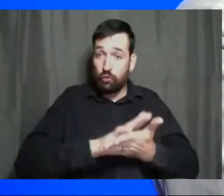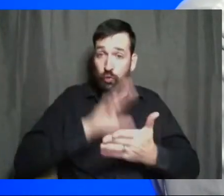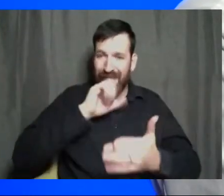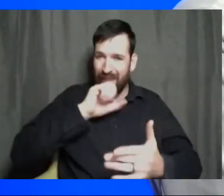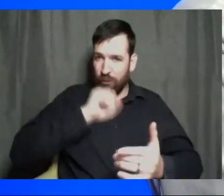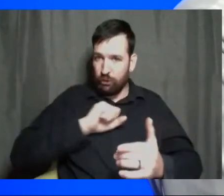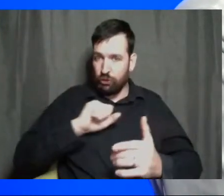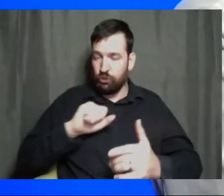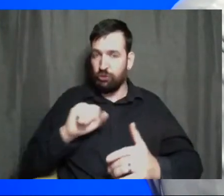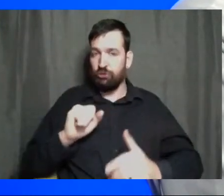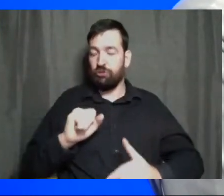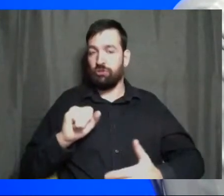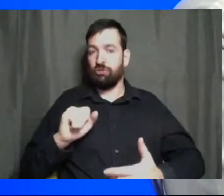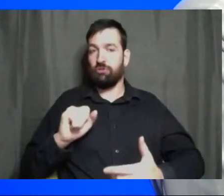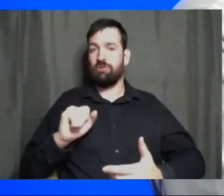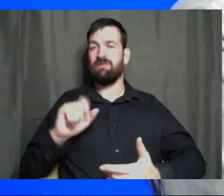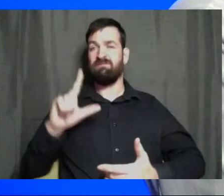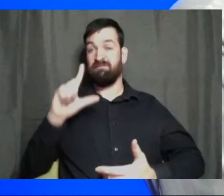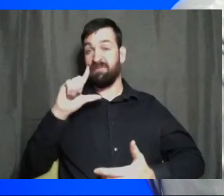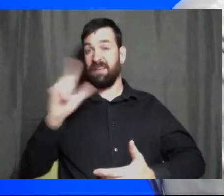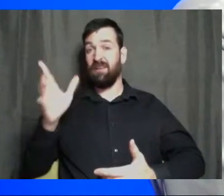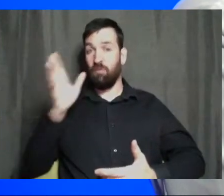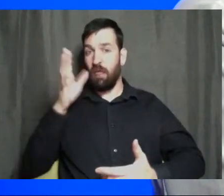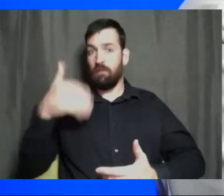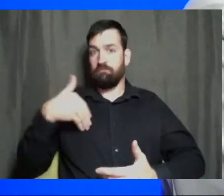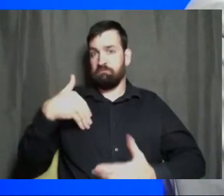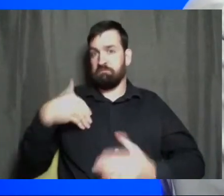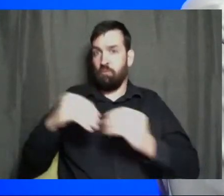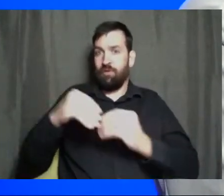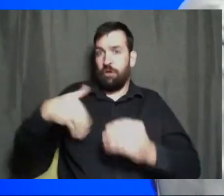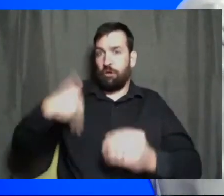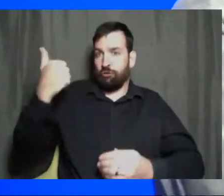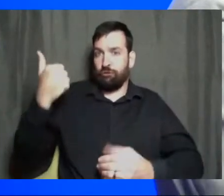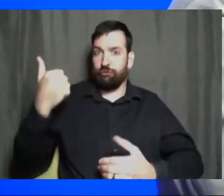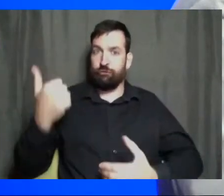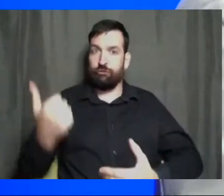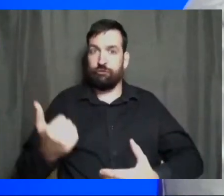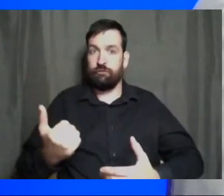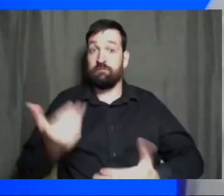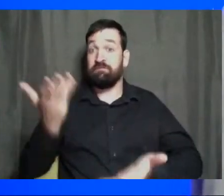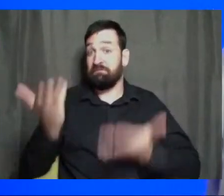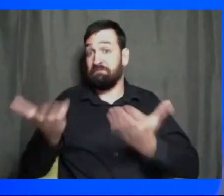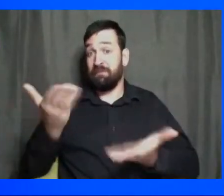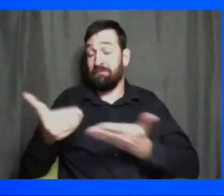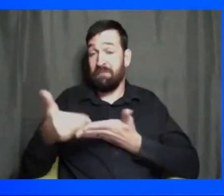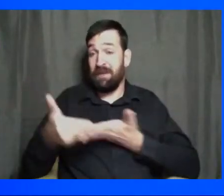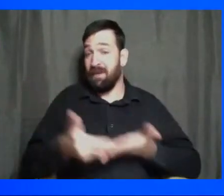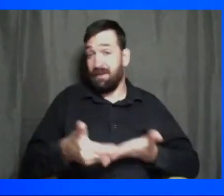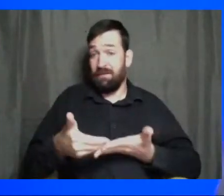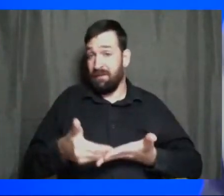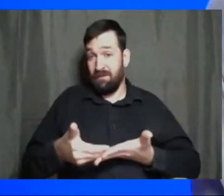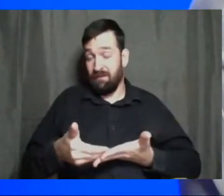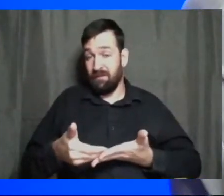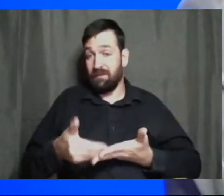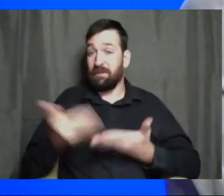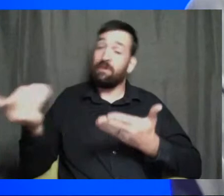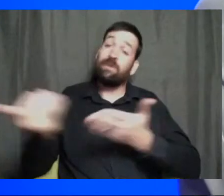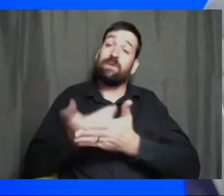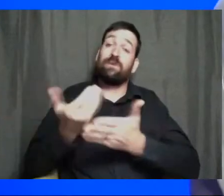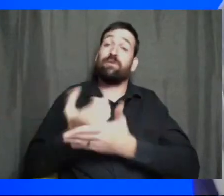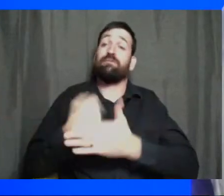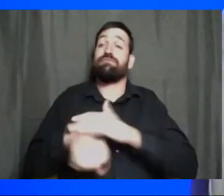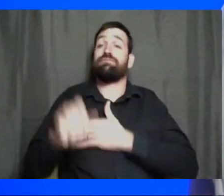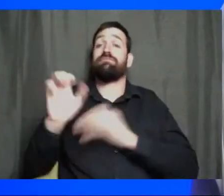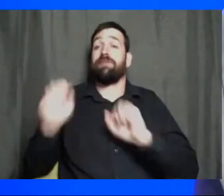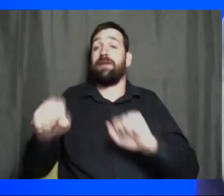it'll be even younger that, give us a few months and it'll be, maybe babies will be, a newborn will get a COVID vaccine. I